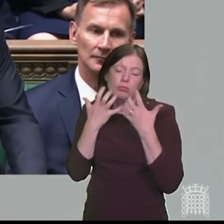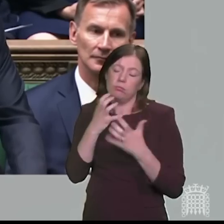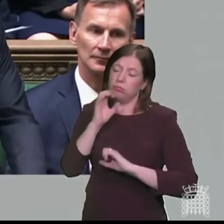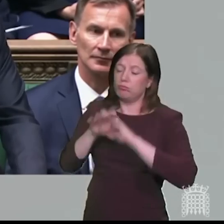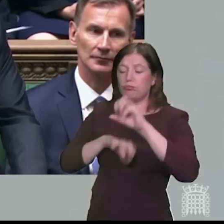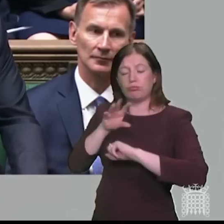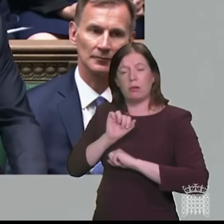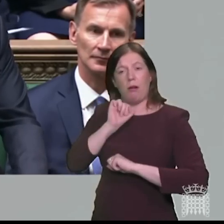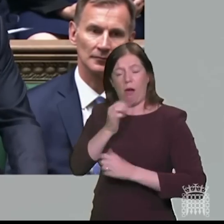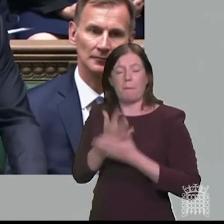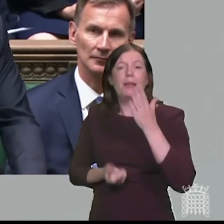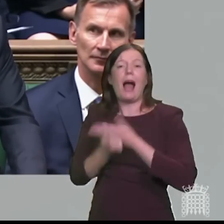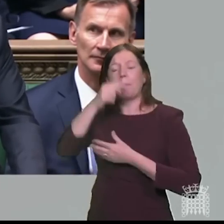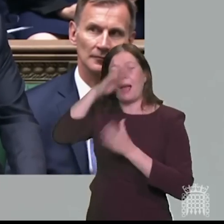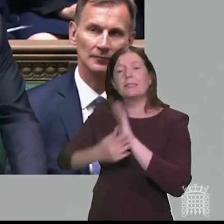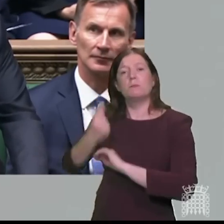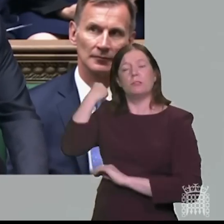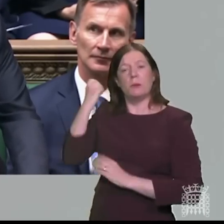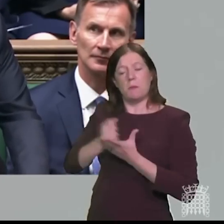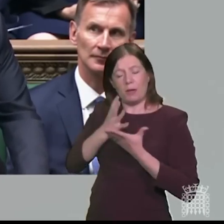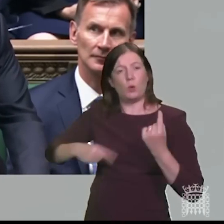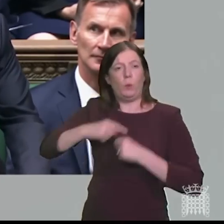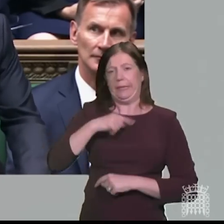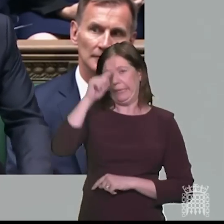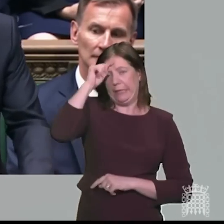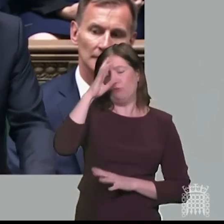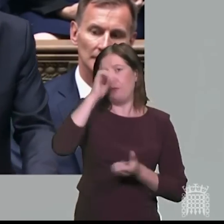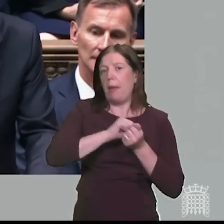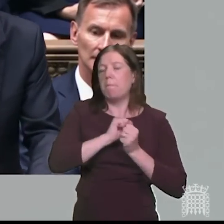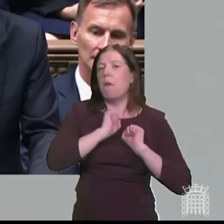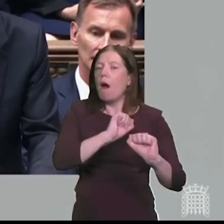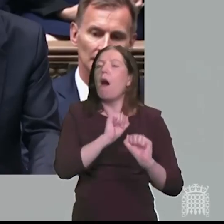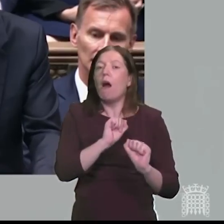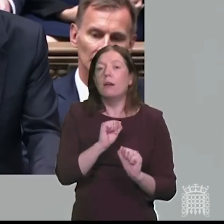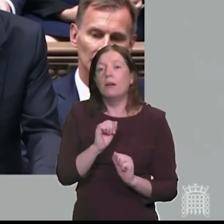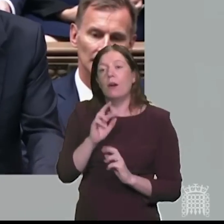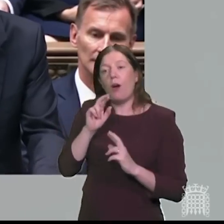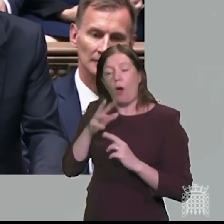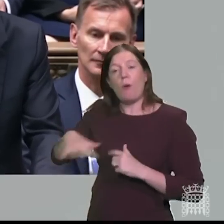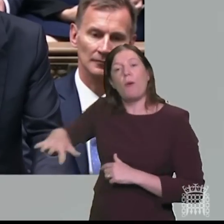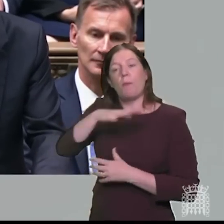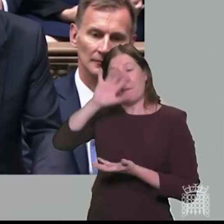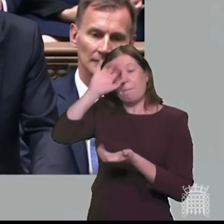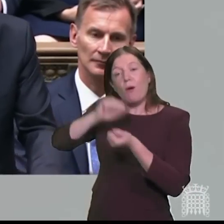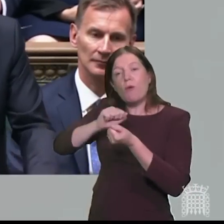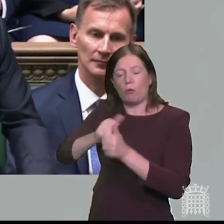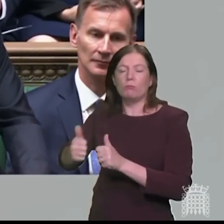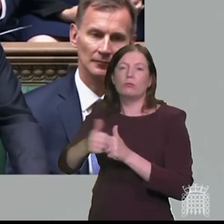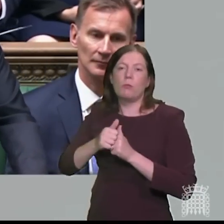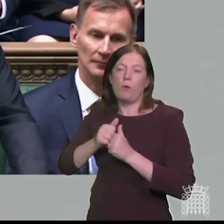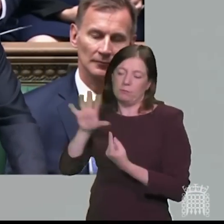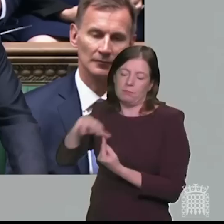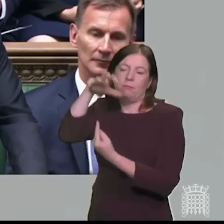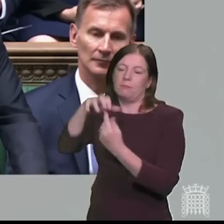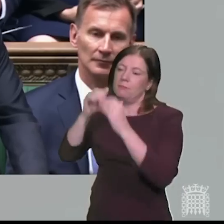their testimonies so that we would never forget. I hope the whole House will unite today to get this memorial built and put those testimonies